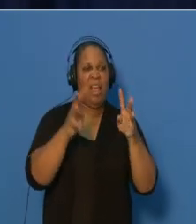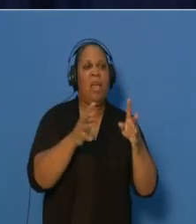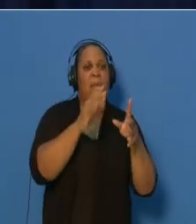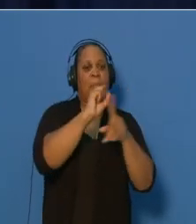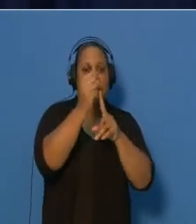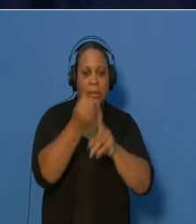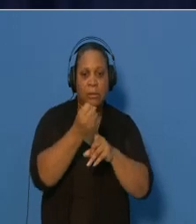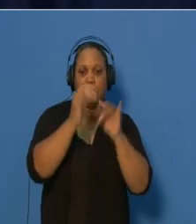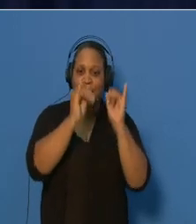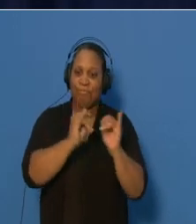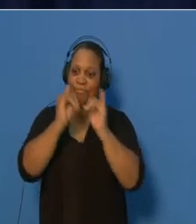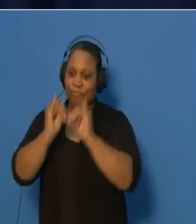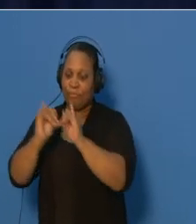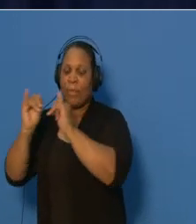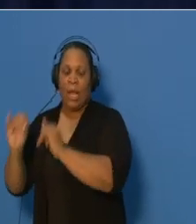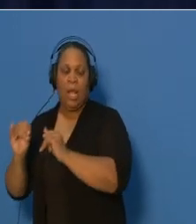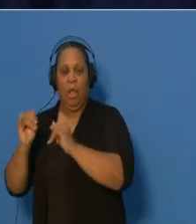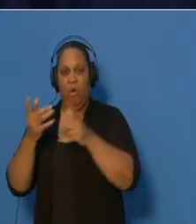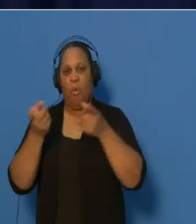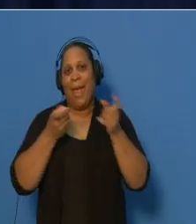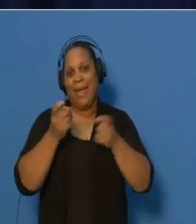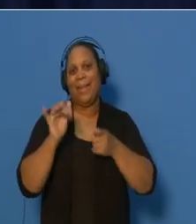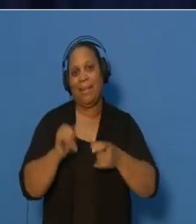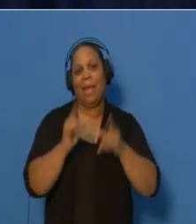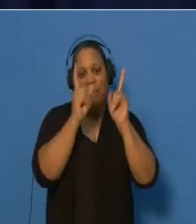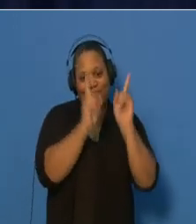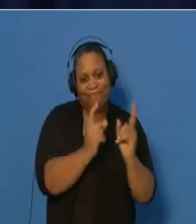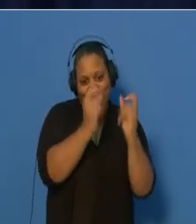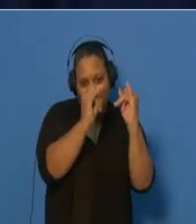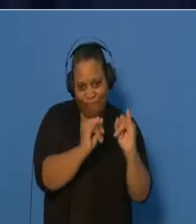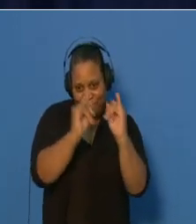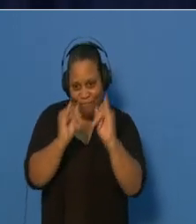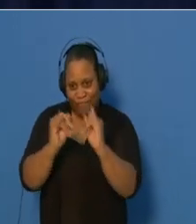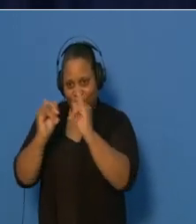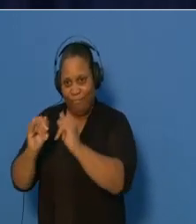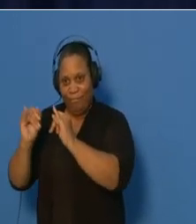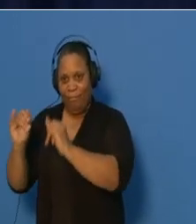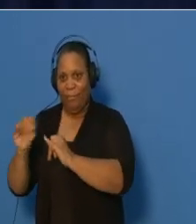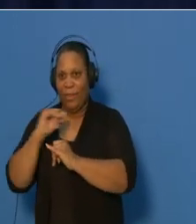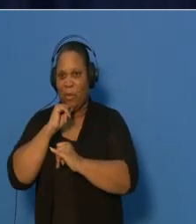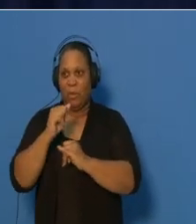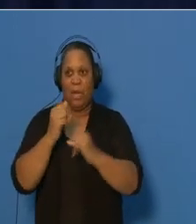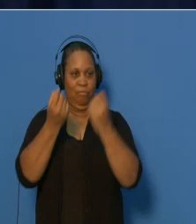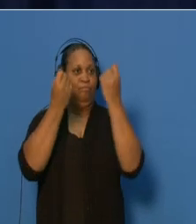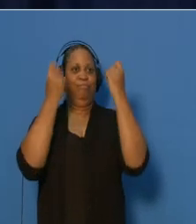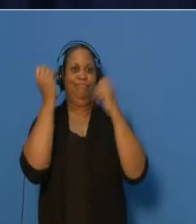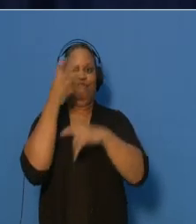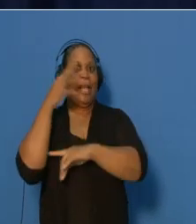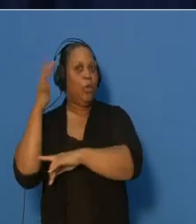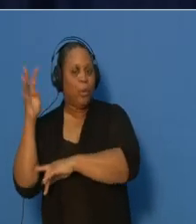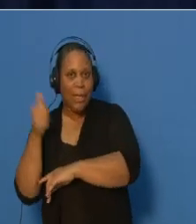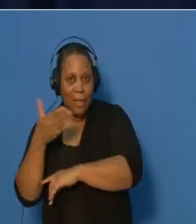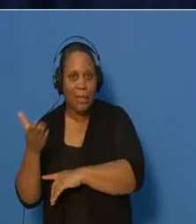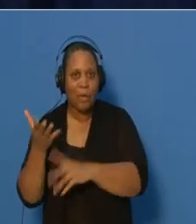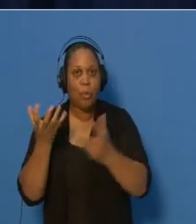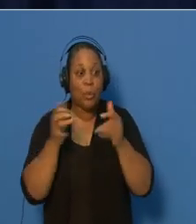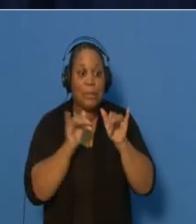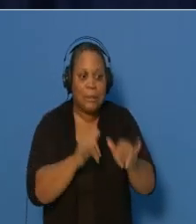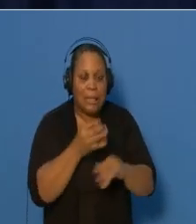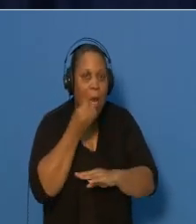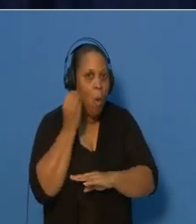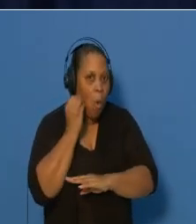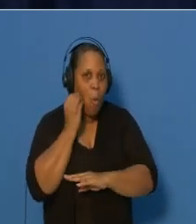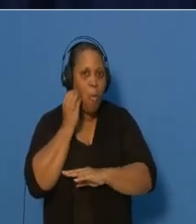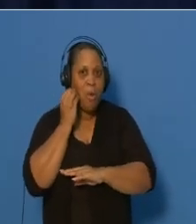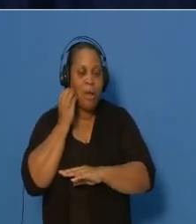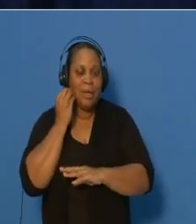which are looking to do that. We're handling that on a case-by-case basis, so we're not issuing blanket exemptions. What we want people to do is to stay home.